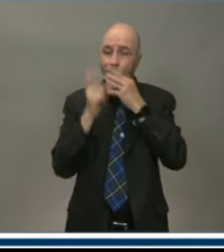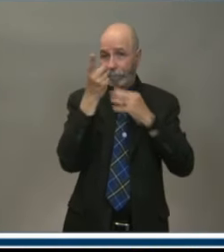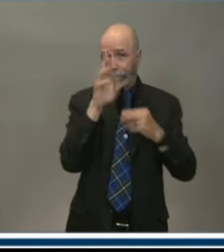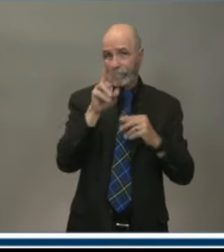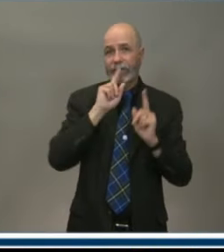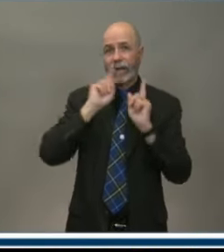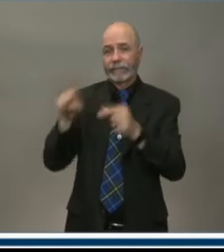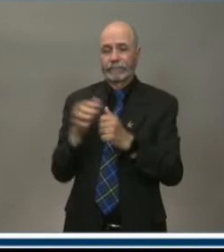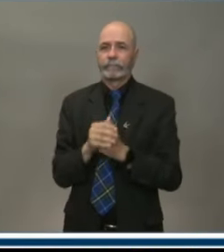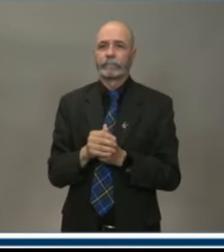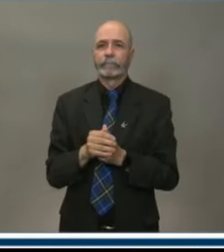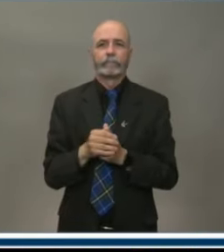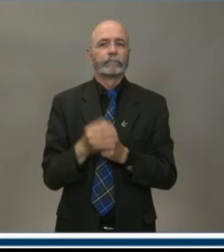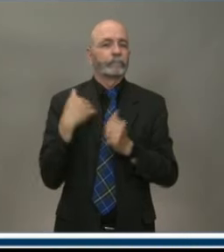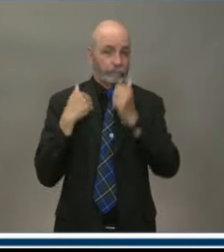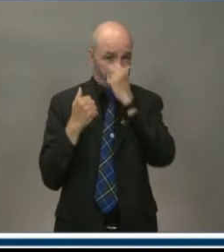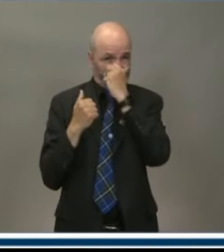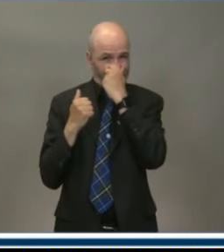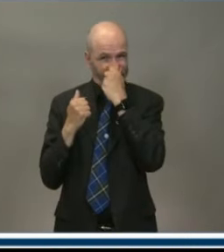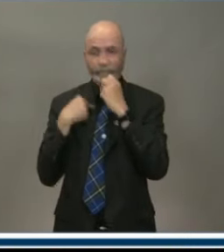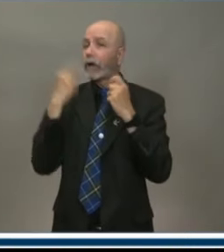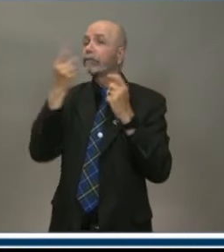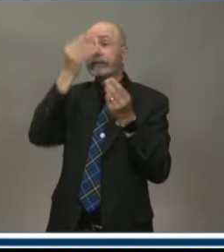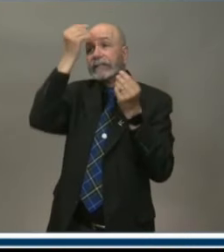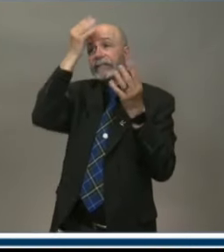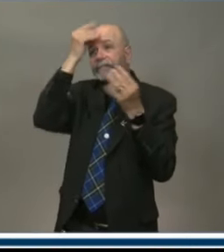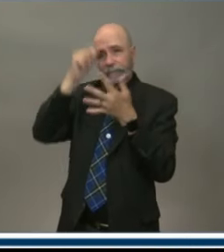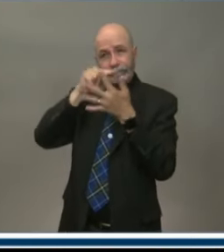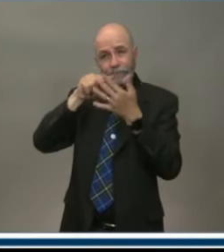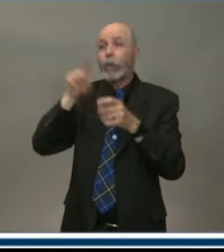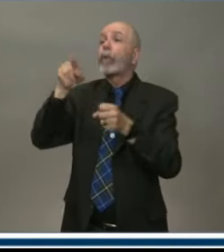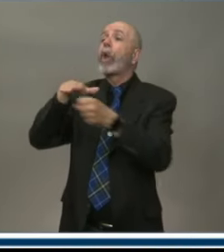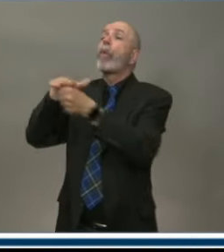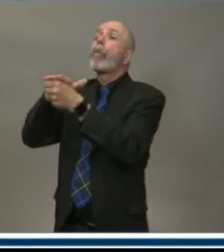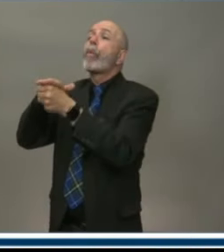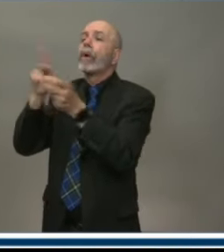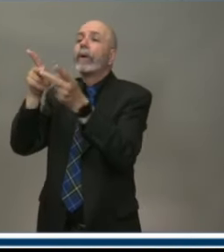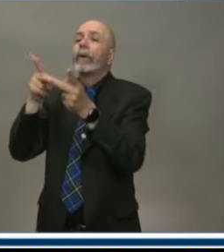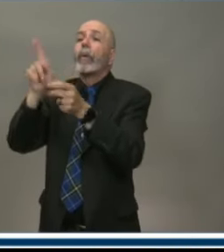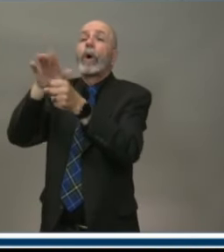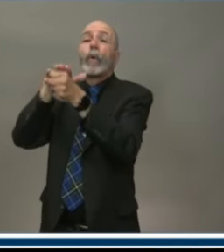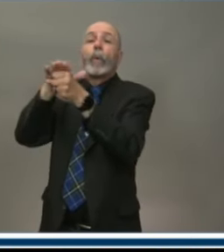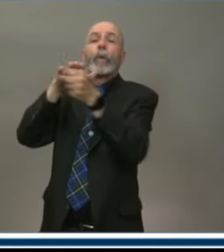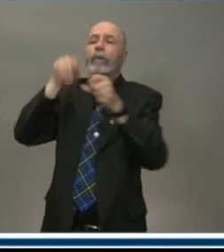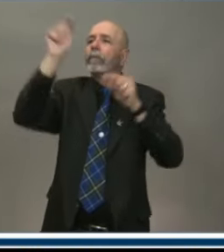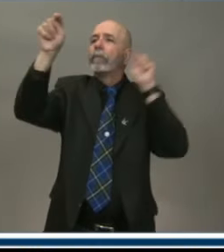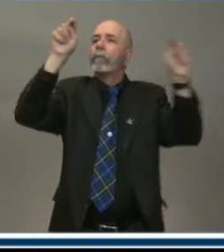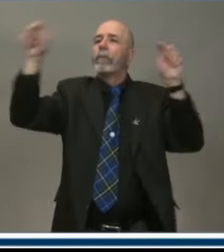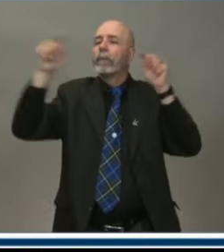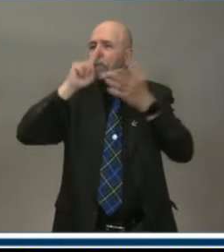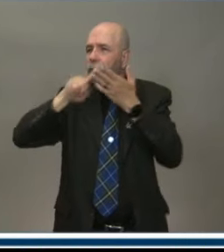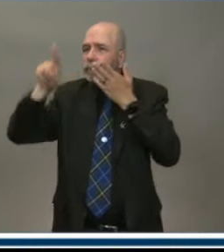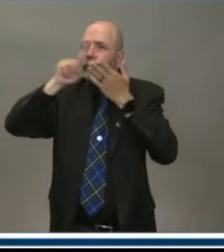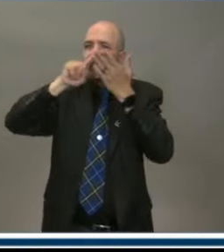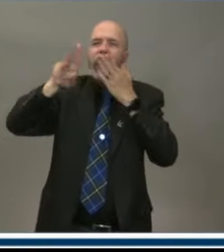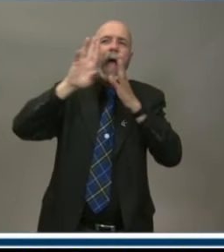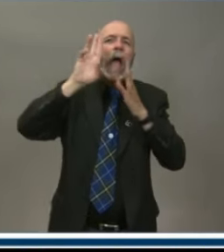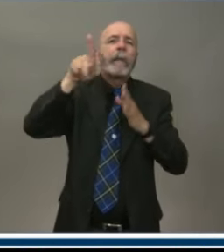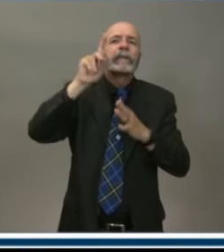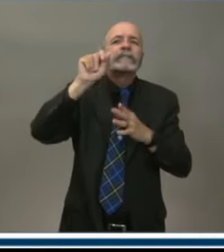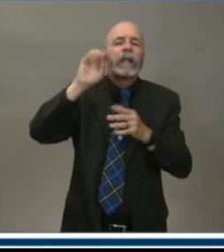An eastern zone includes Cape Breton. That's on our online coronavirus. So every day we update case numbers by health